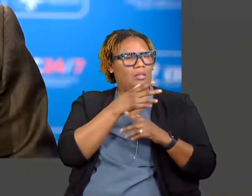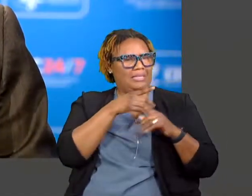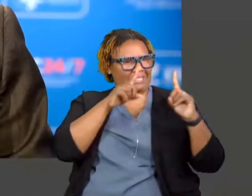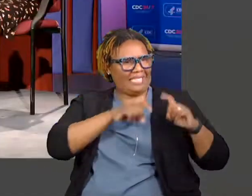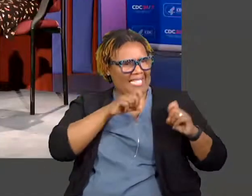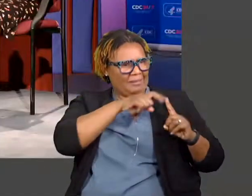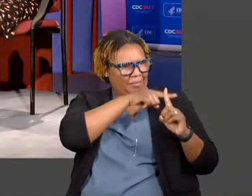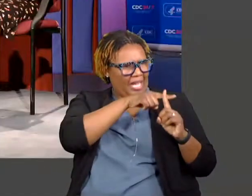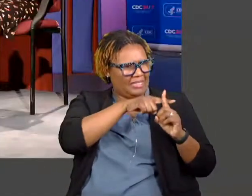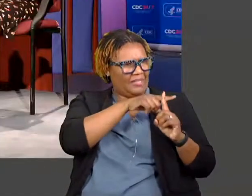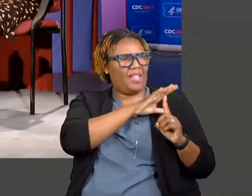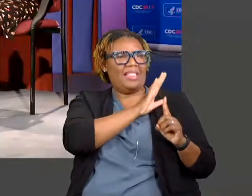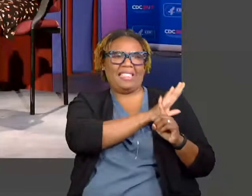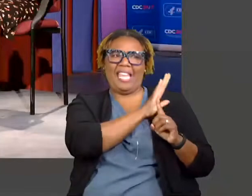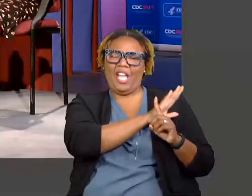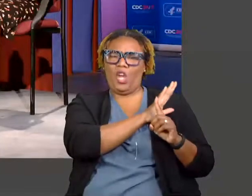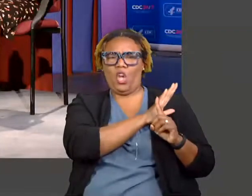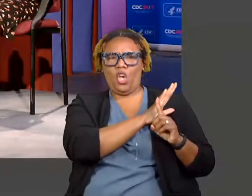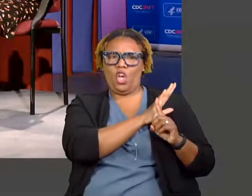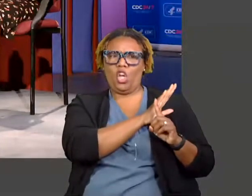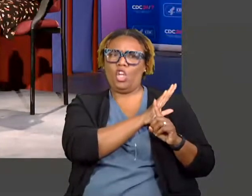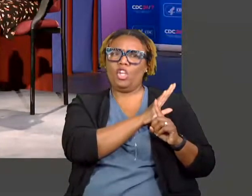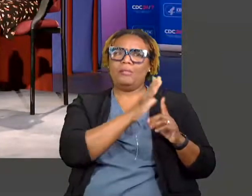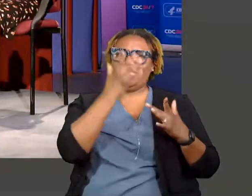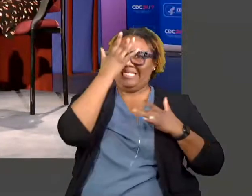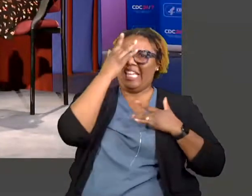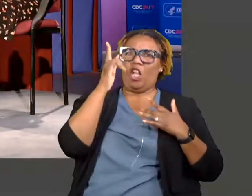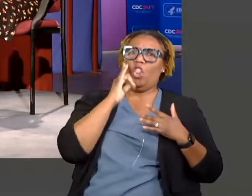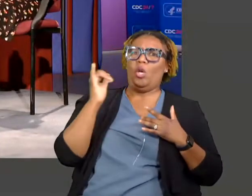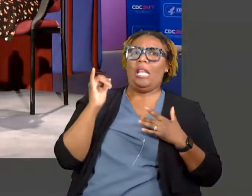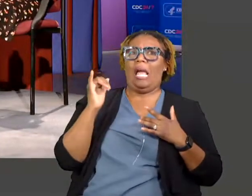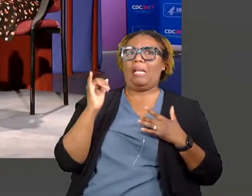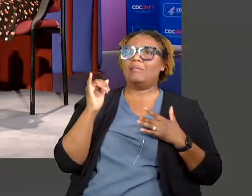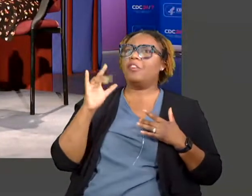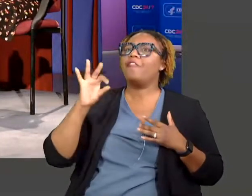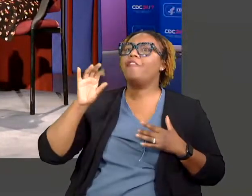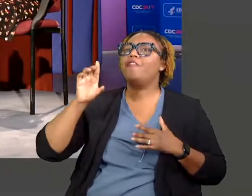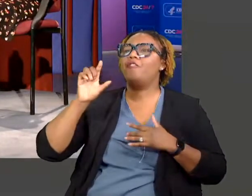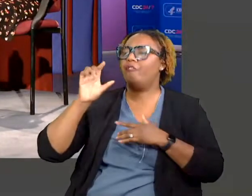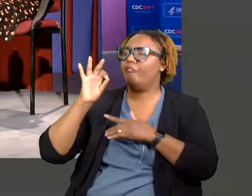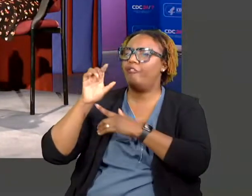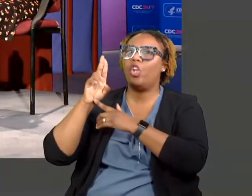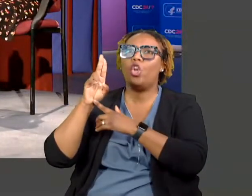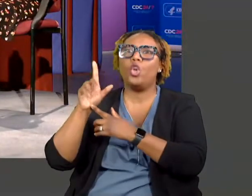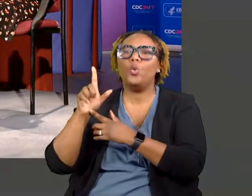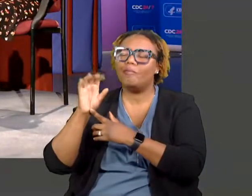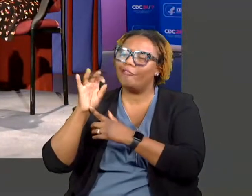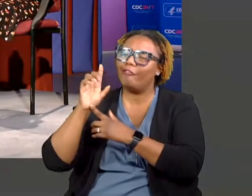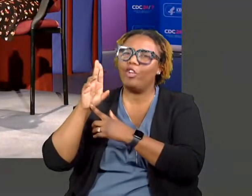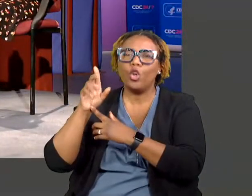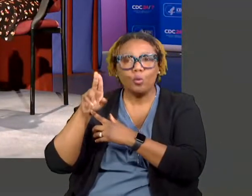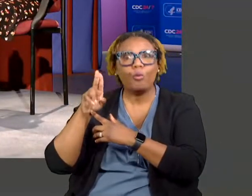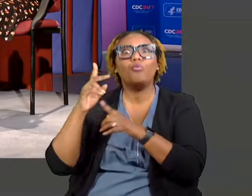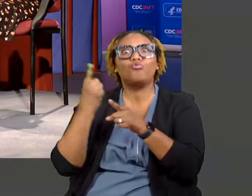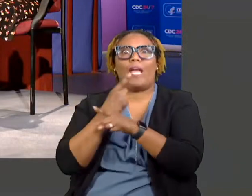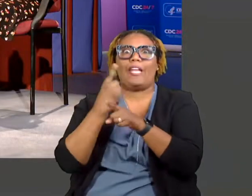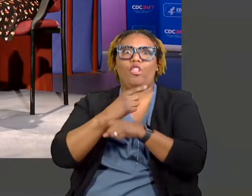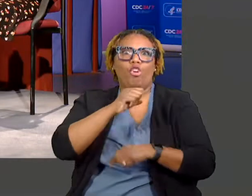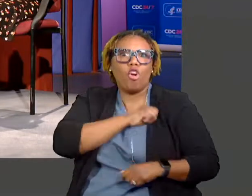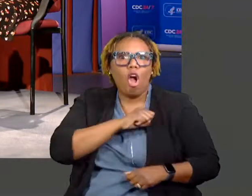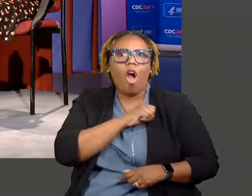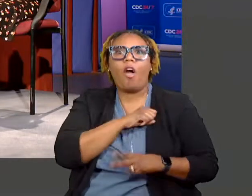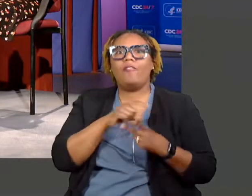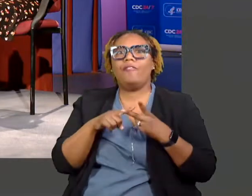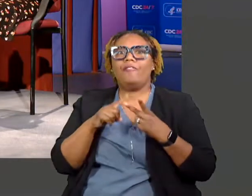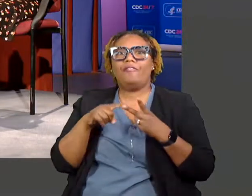symptoms that were more typical for what we would all consider flu. Things like a cough, a fever, muscle